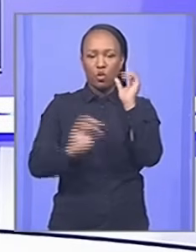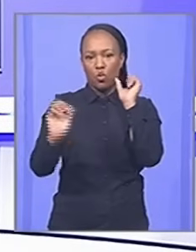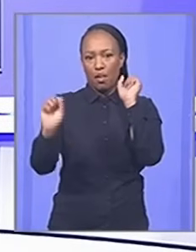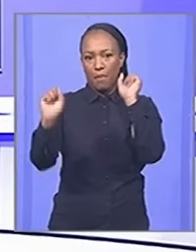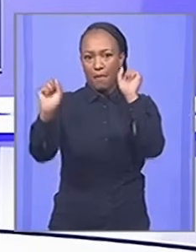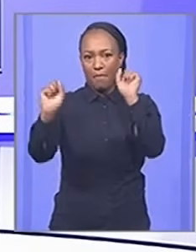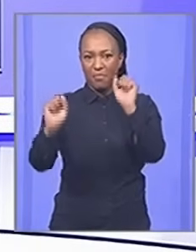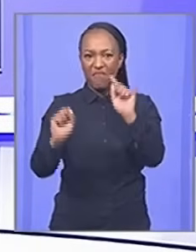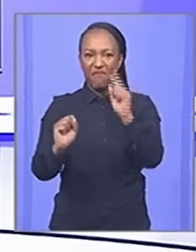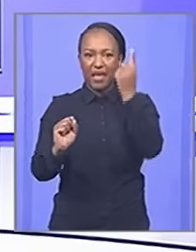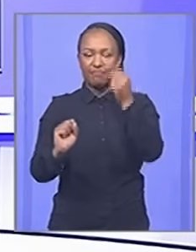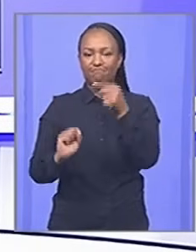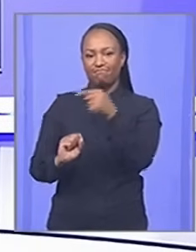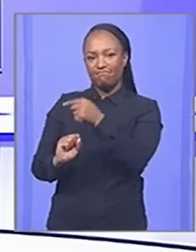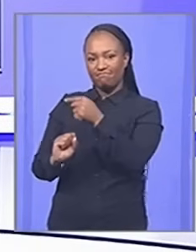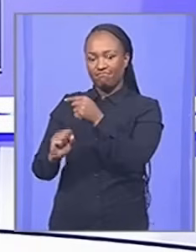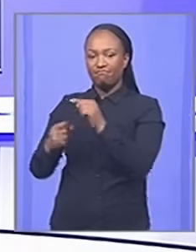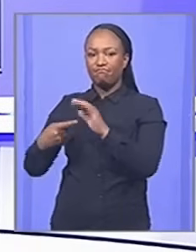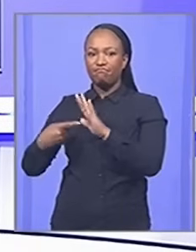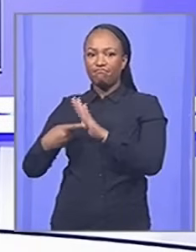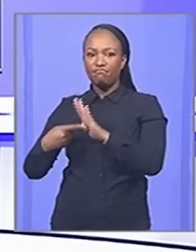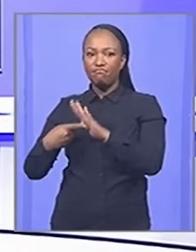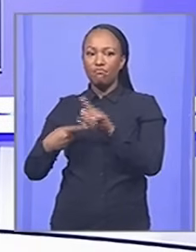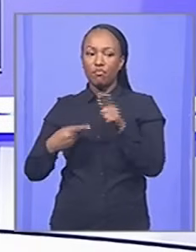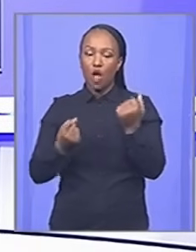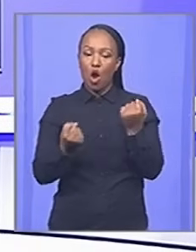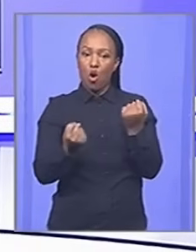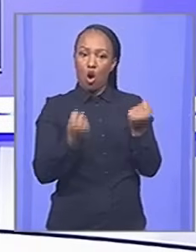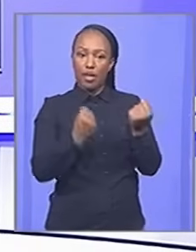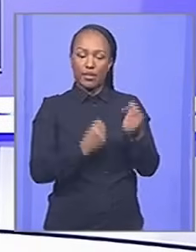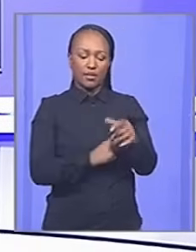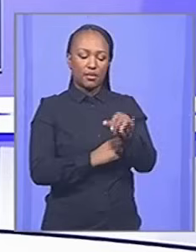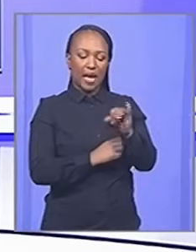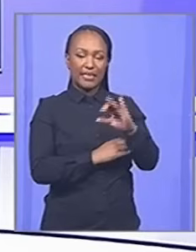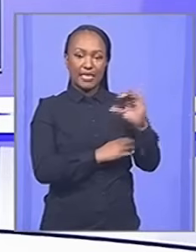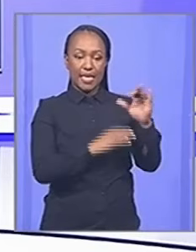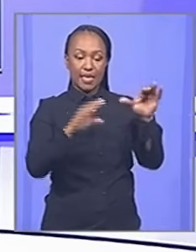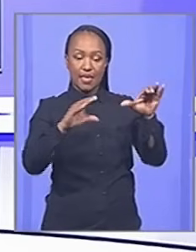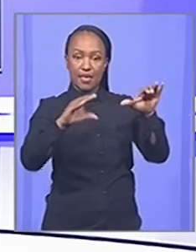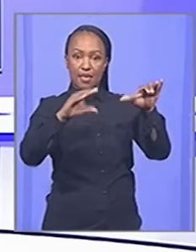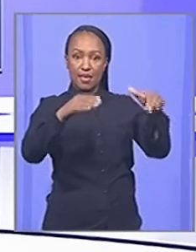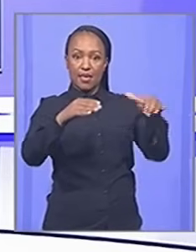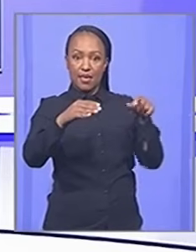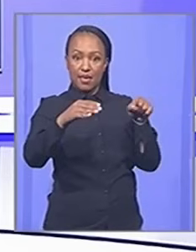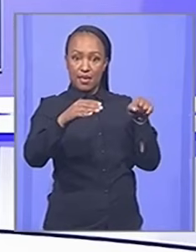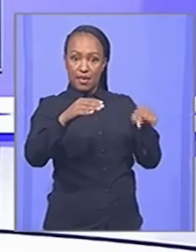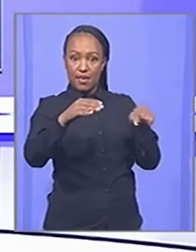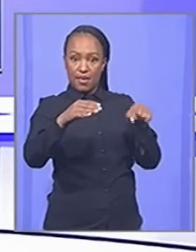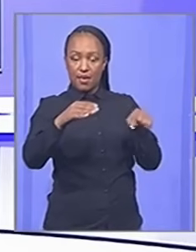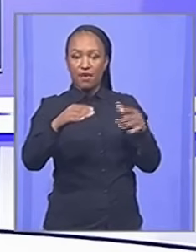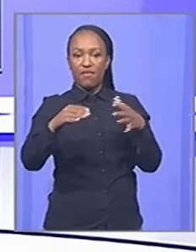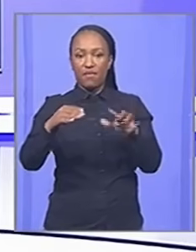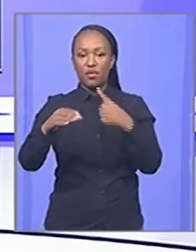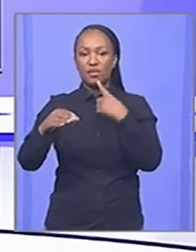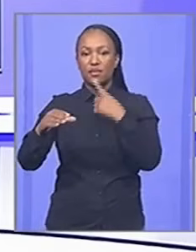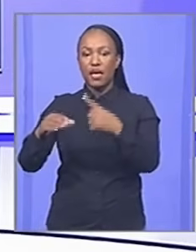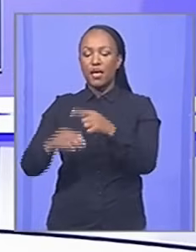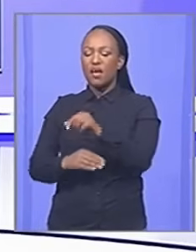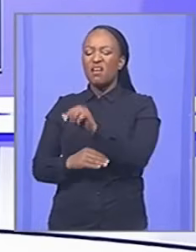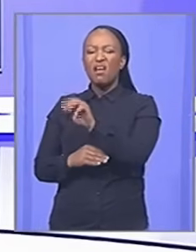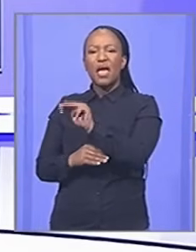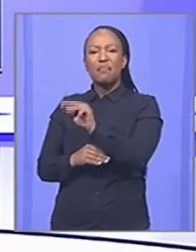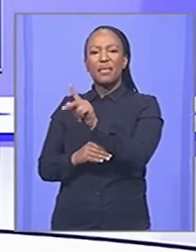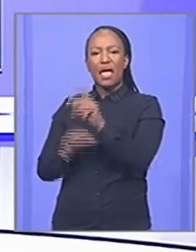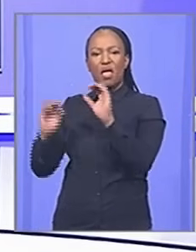re thoma ka tšeo di rego Kgorotsheko ya dikgetho e ntšhitše taelo ya mabapi le boipiletšo bja mokgatlo o sa tšego hlongwa wa Umkhonto weSizwe